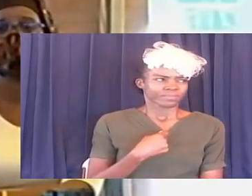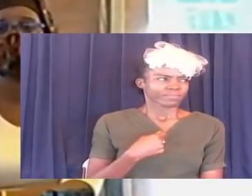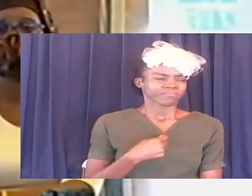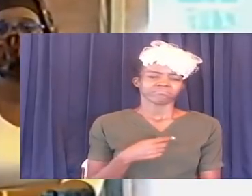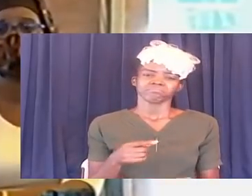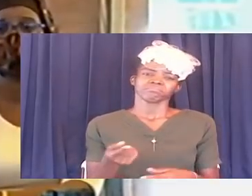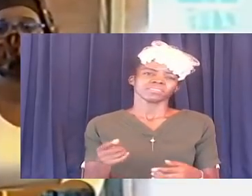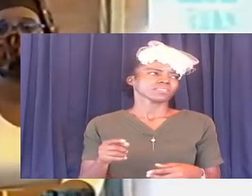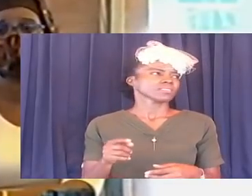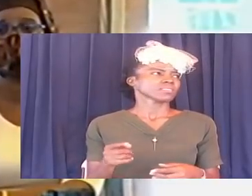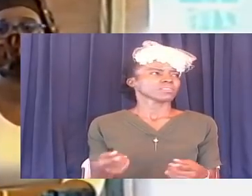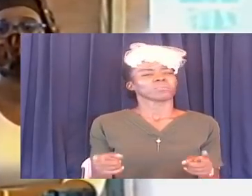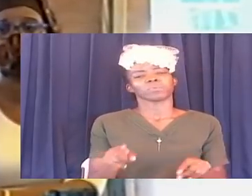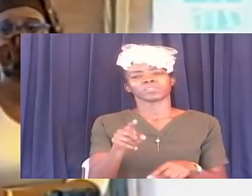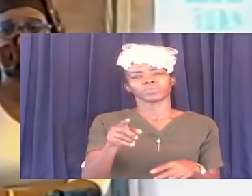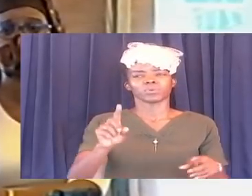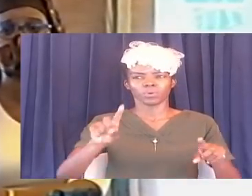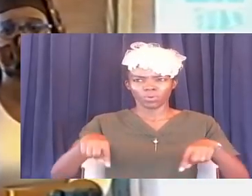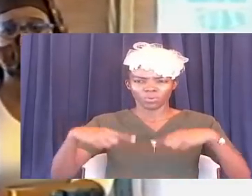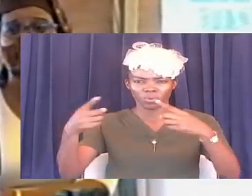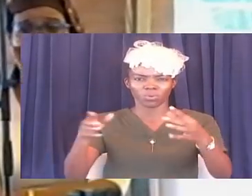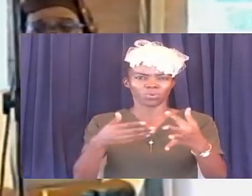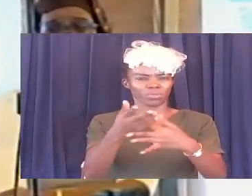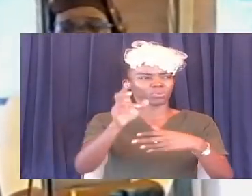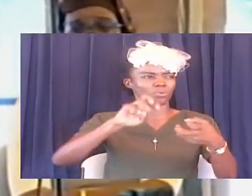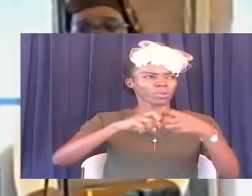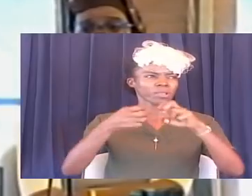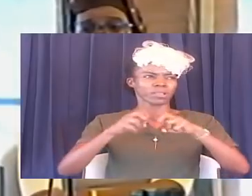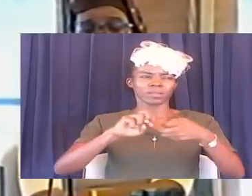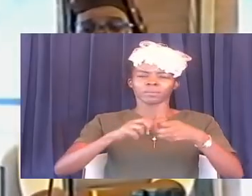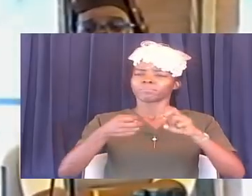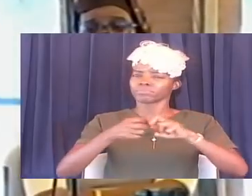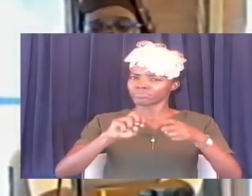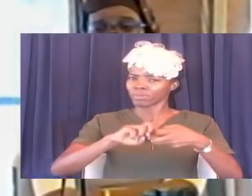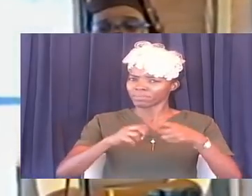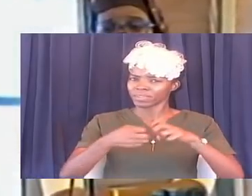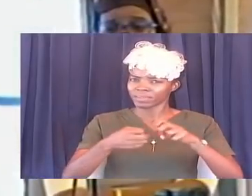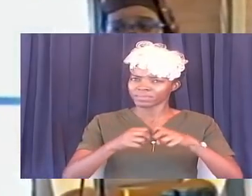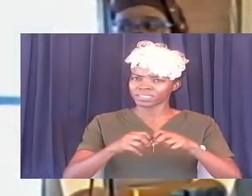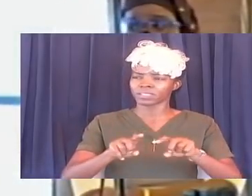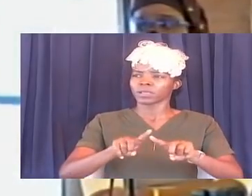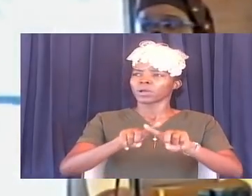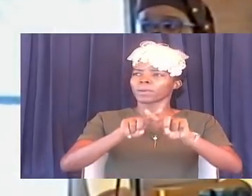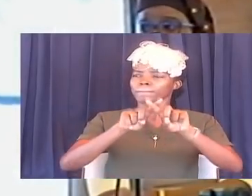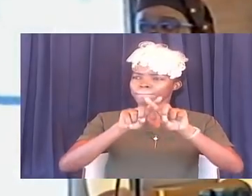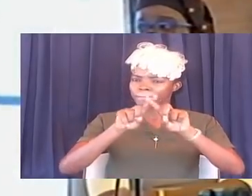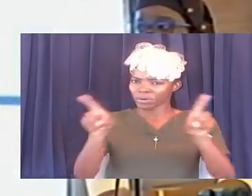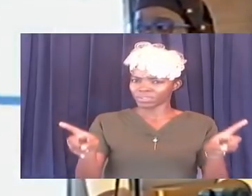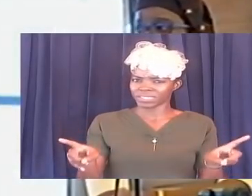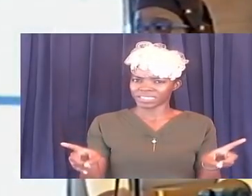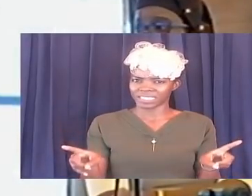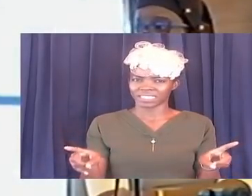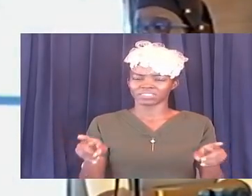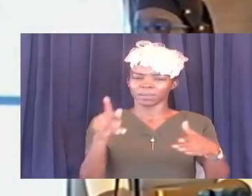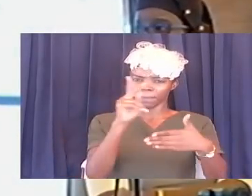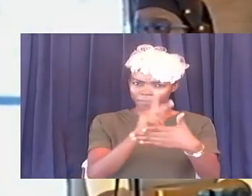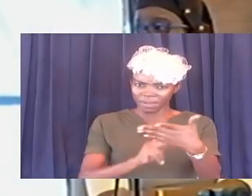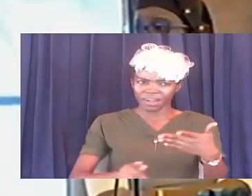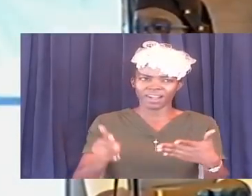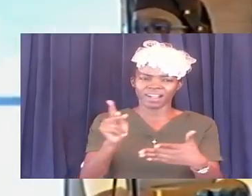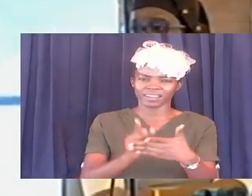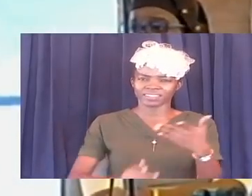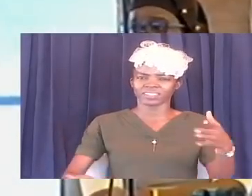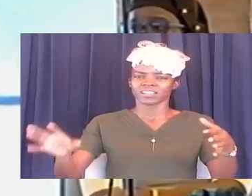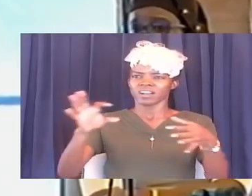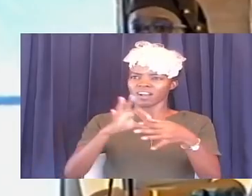going through many a challenge. Hallelujah. But it's just a part of the process.